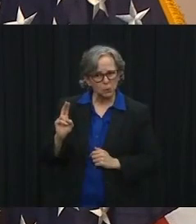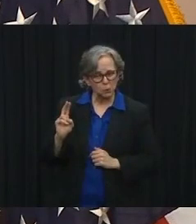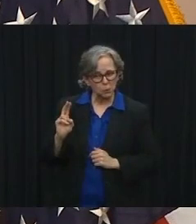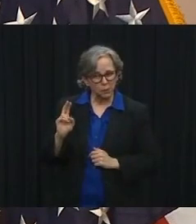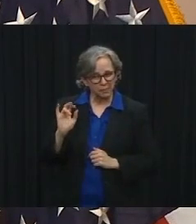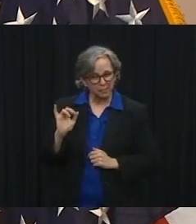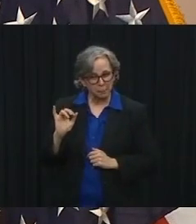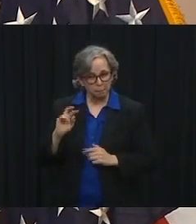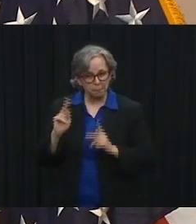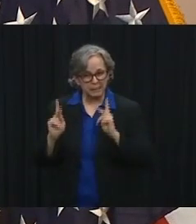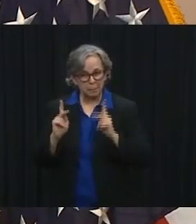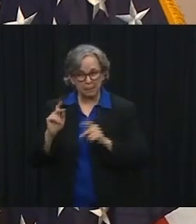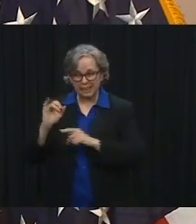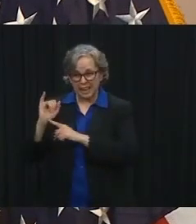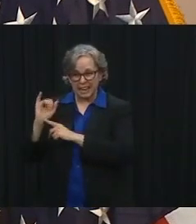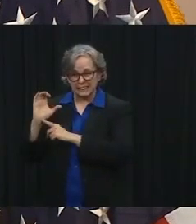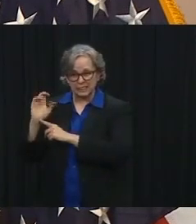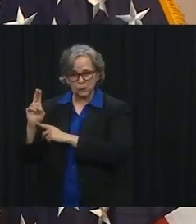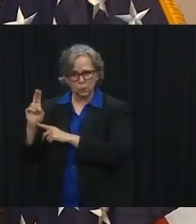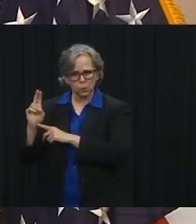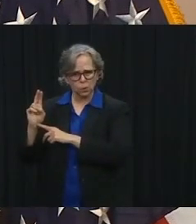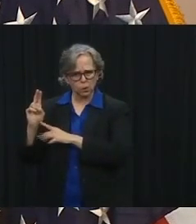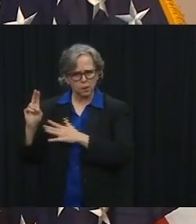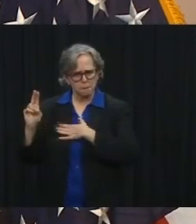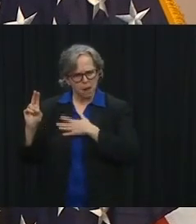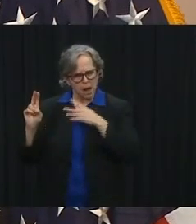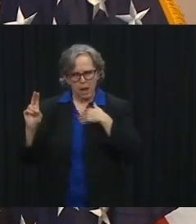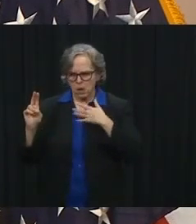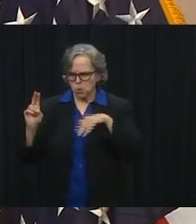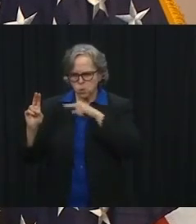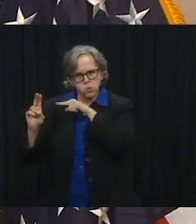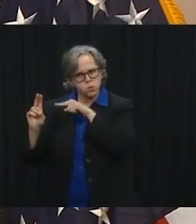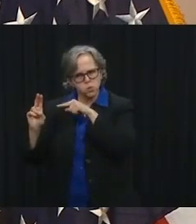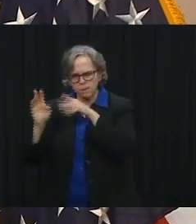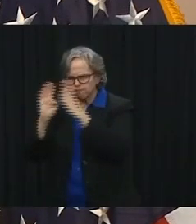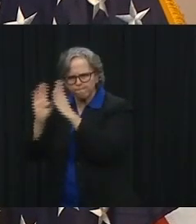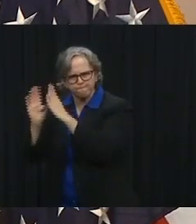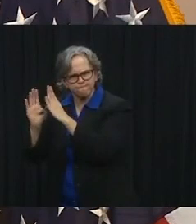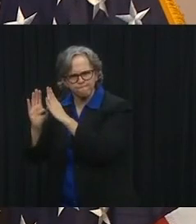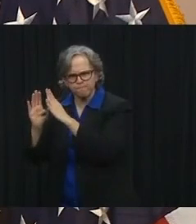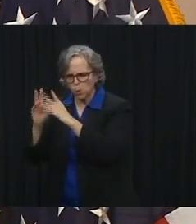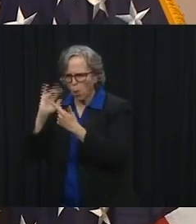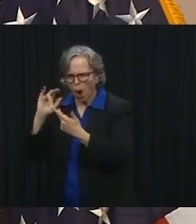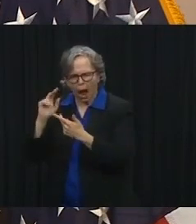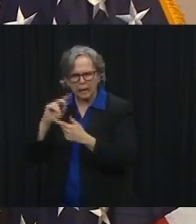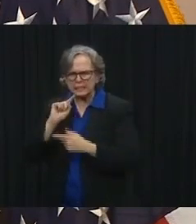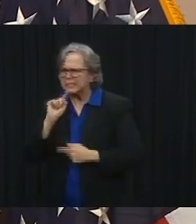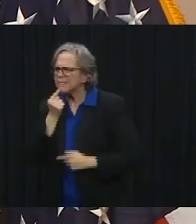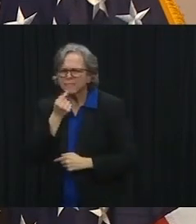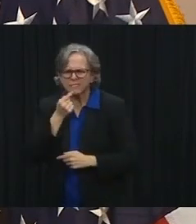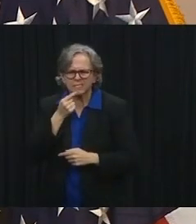about the capacity of our hospitals to treat the sickest. So those numbers we will follow in days to come.